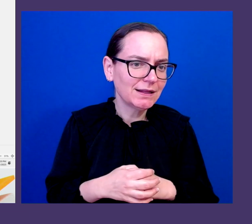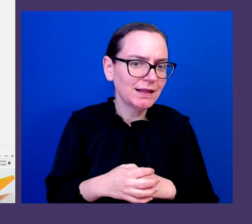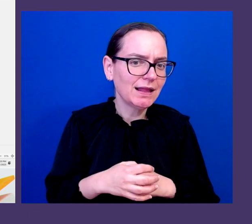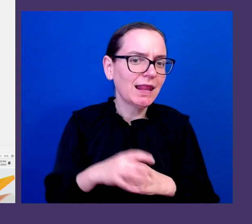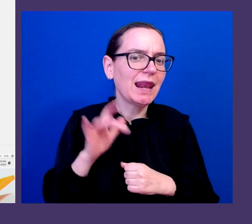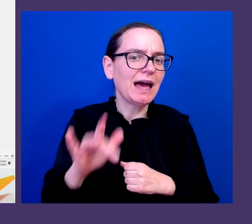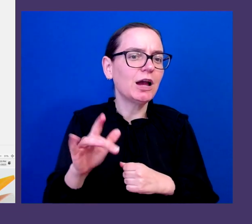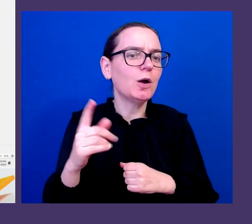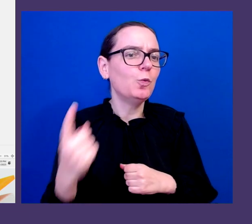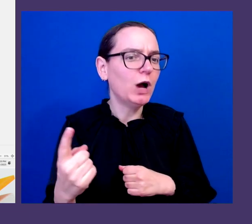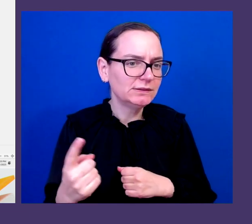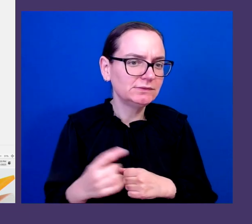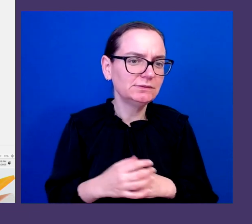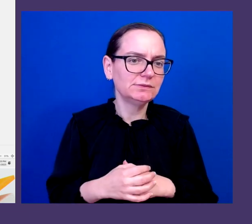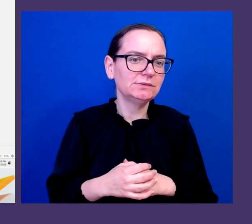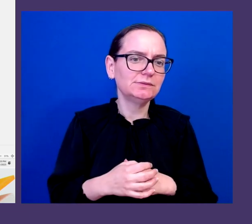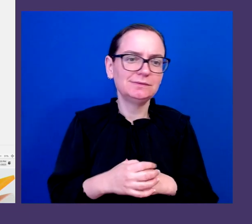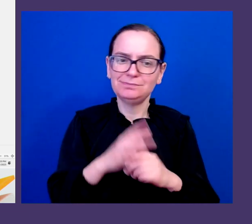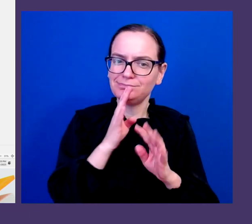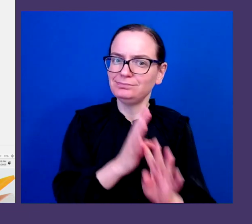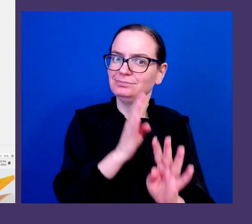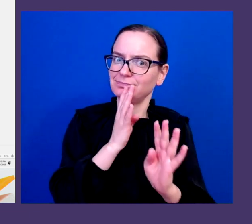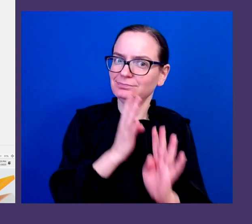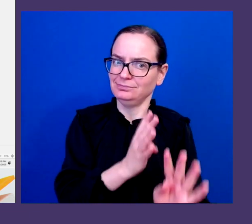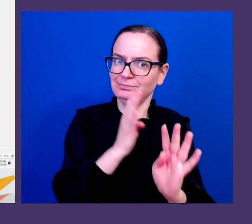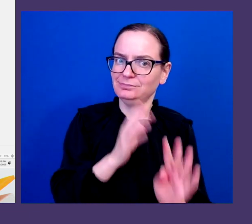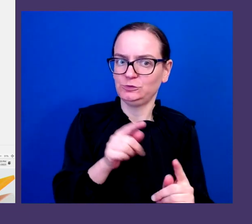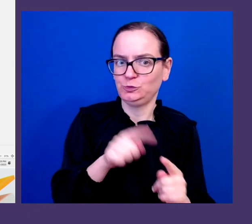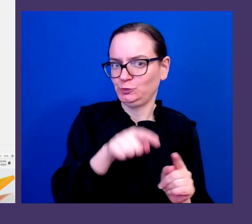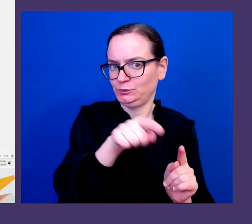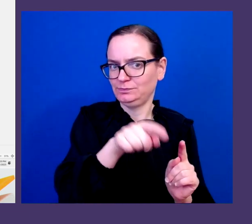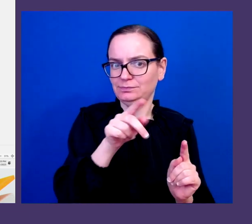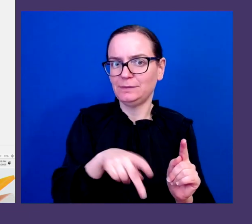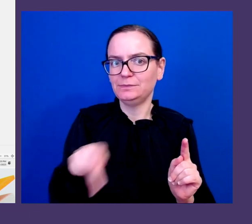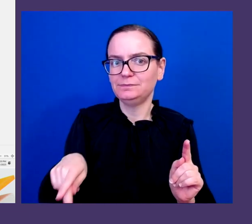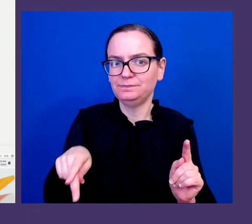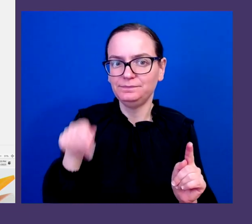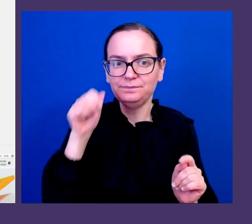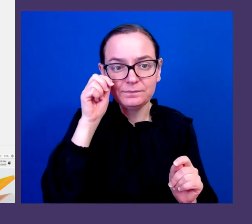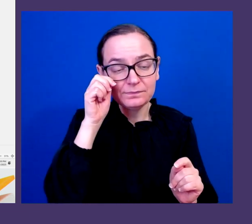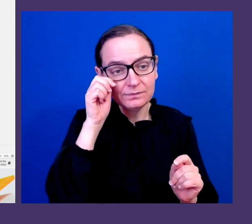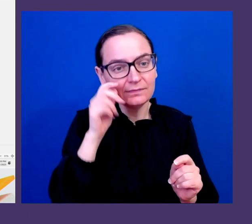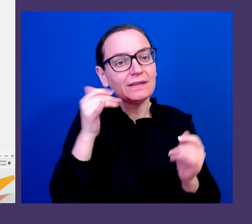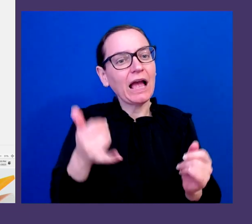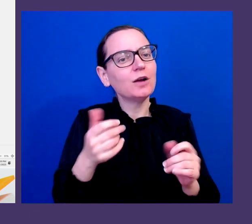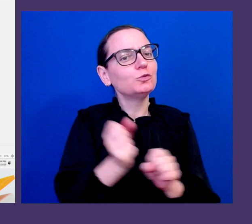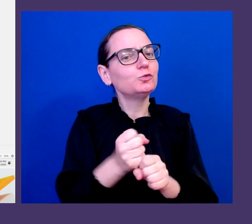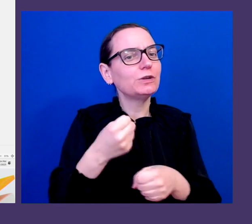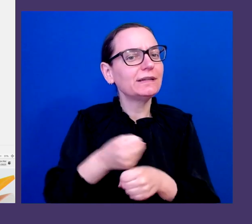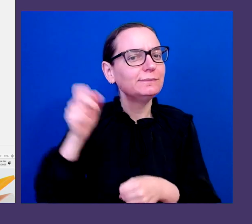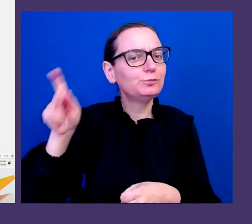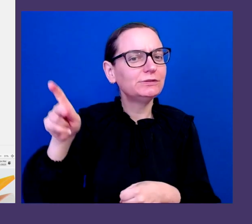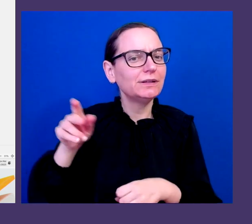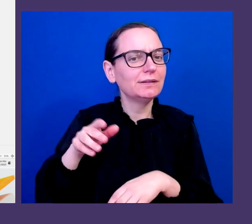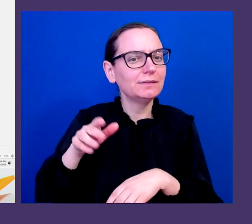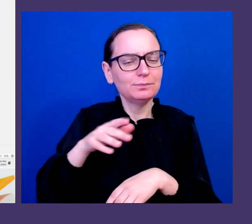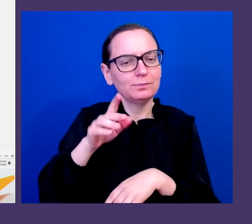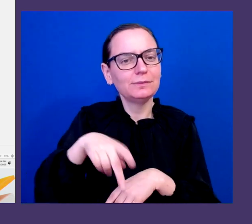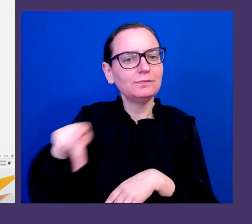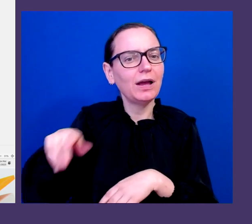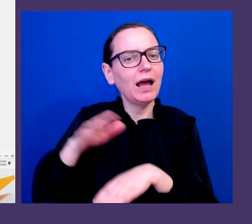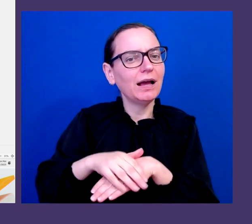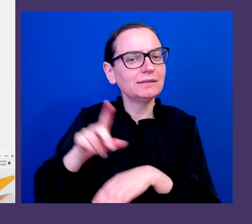Different tags at areas of the screen with numbers. Create a presentation on disability data sets. Copilot.